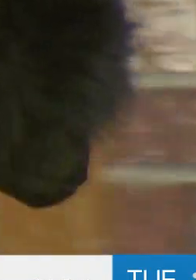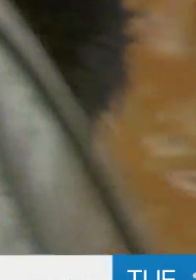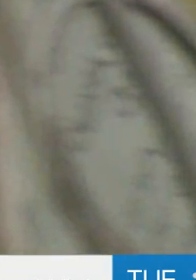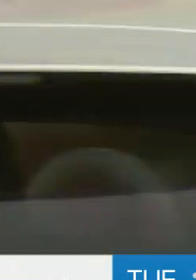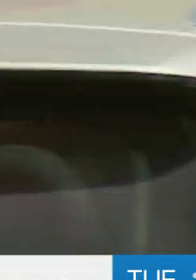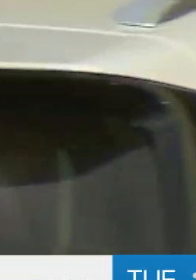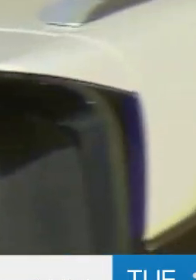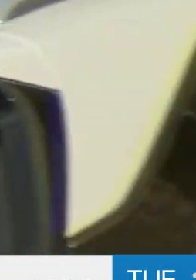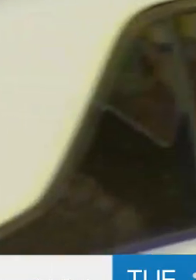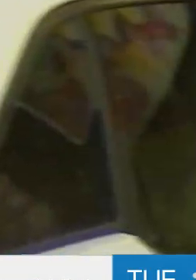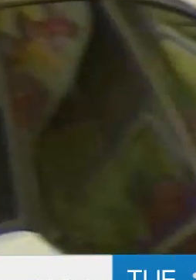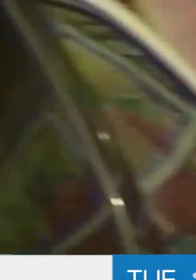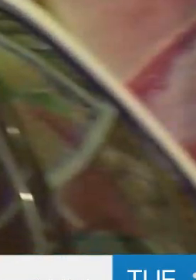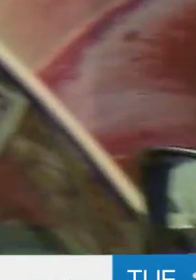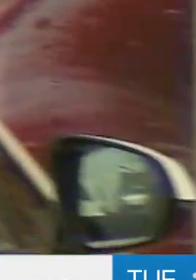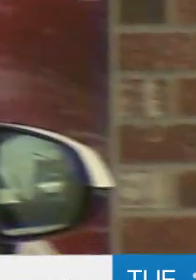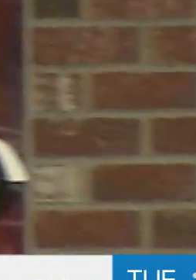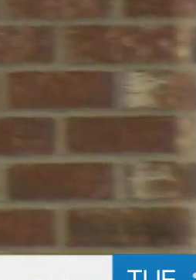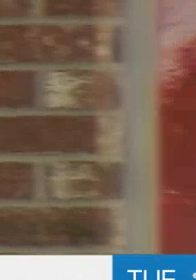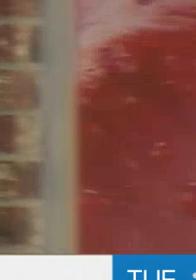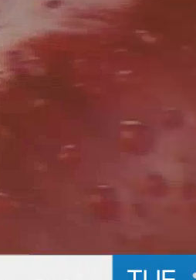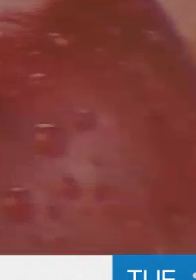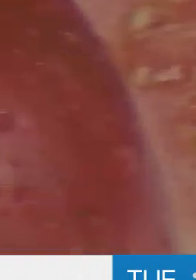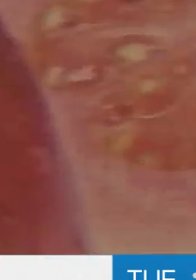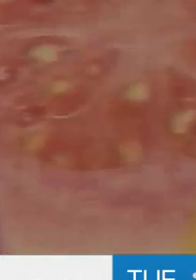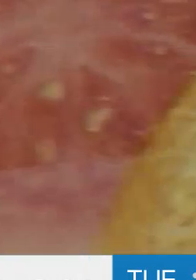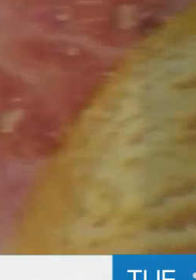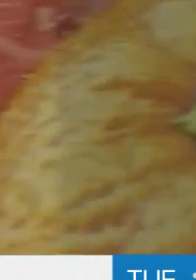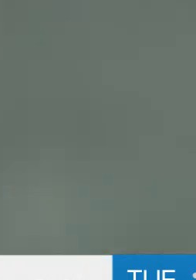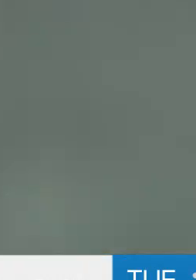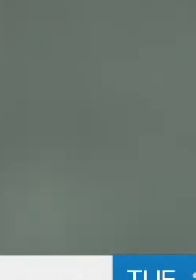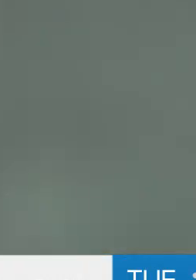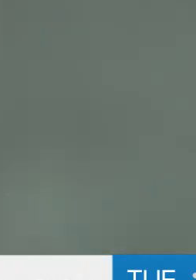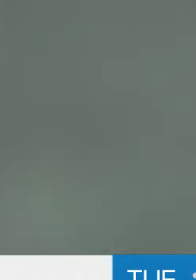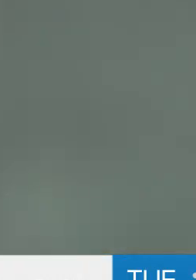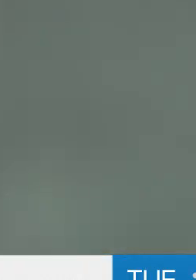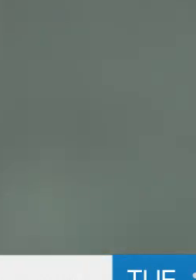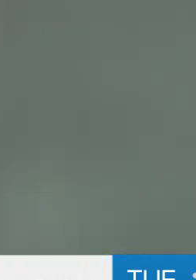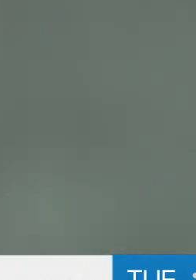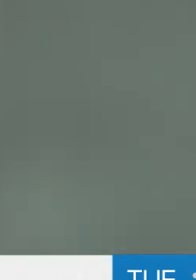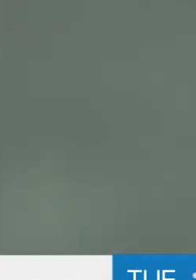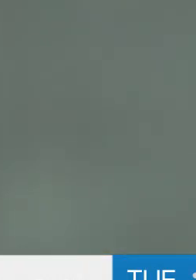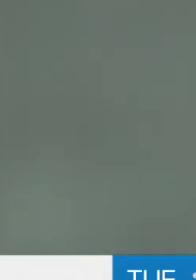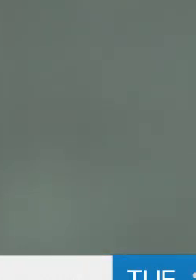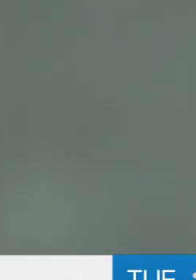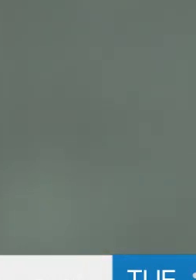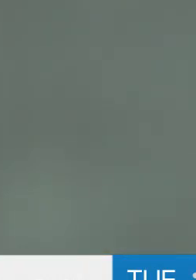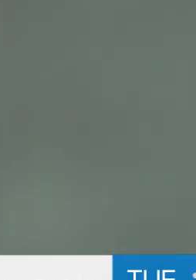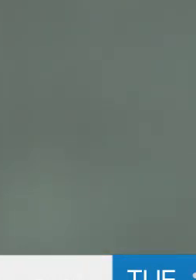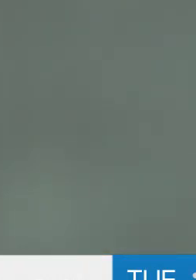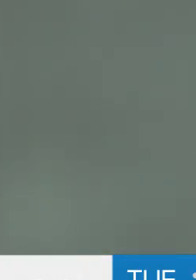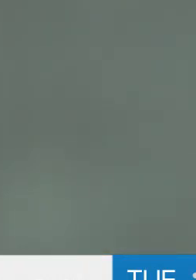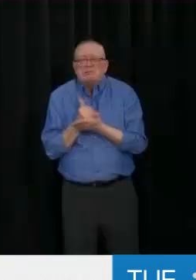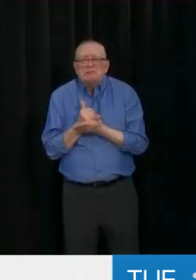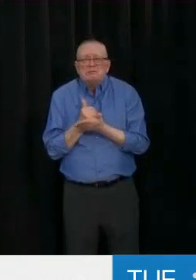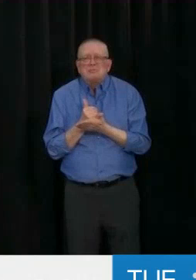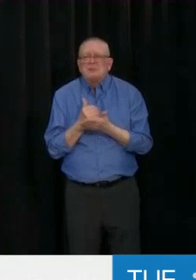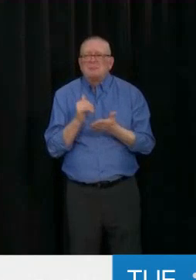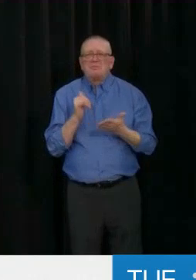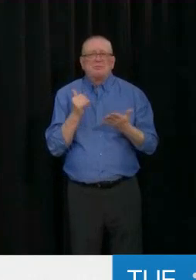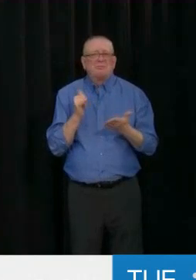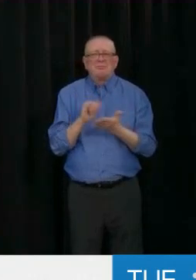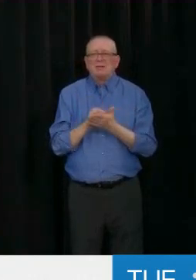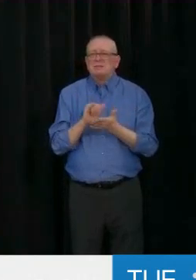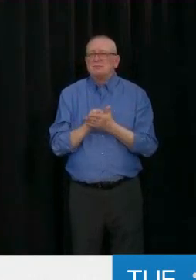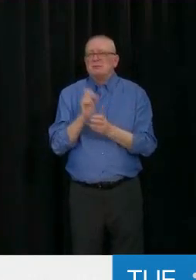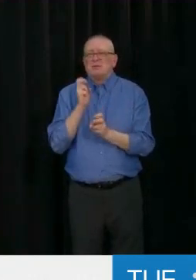6 hotels in Calgary and 9 in Edmonton to aid people with self-isolation, as well as extra financial supports. As part of